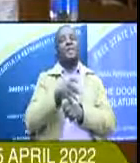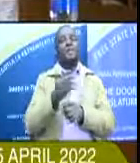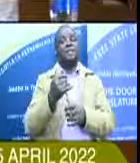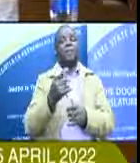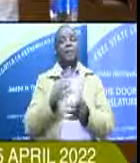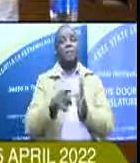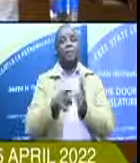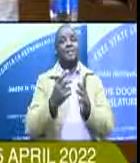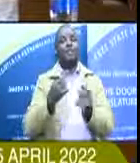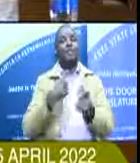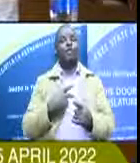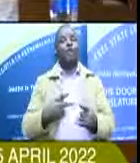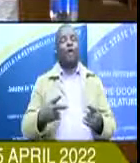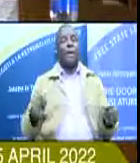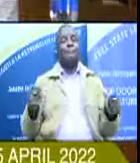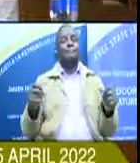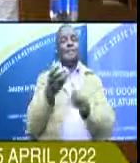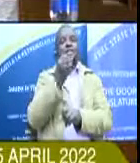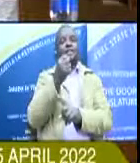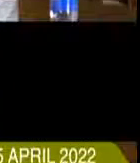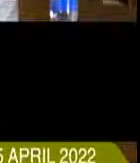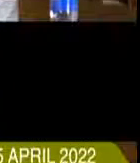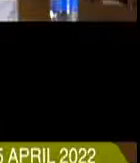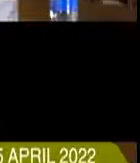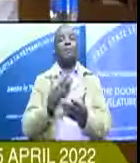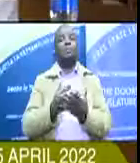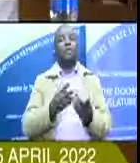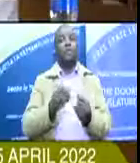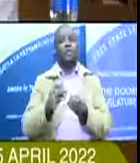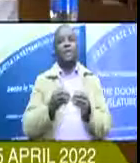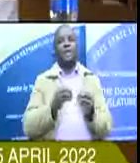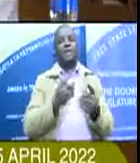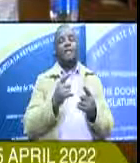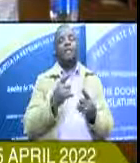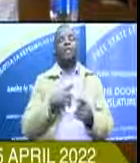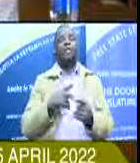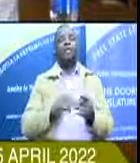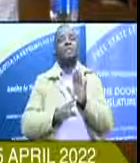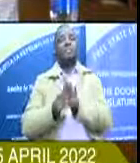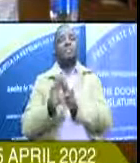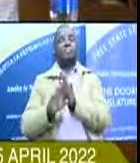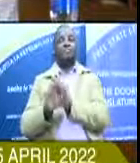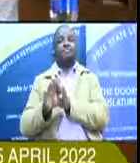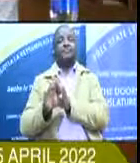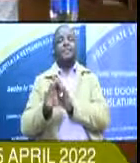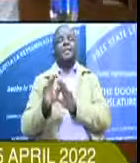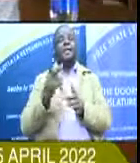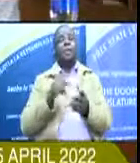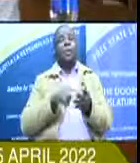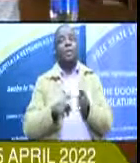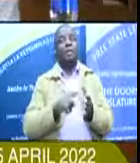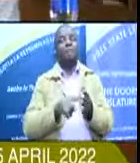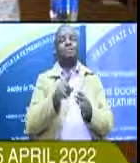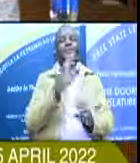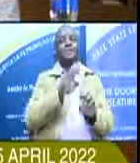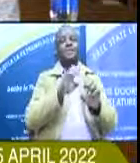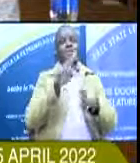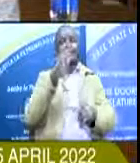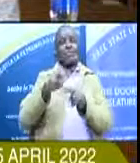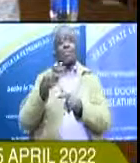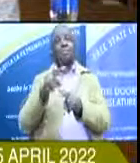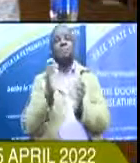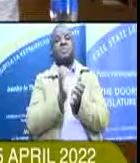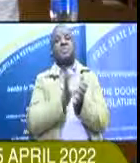provincial catch-up plan is being progressively implemented to improve performance. Weekly accountability monitoring